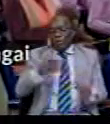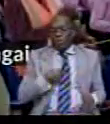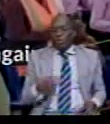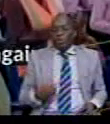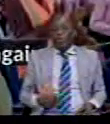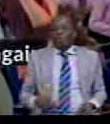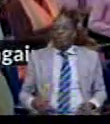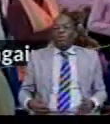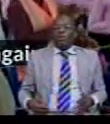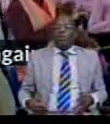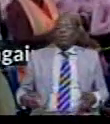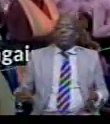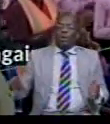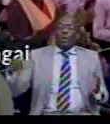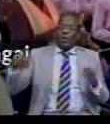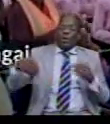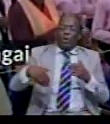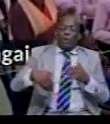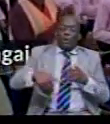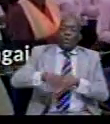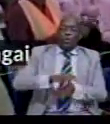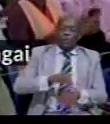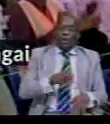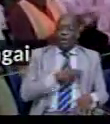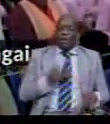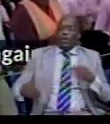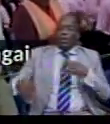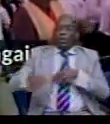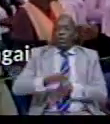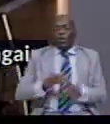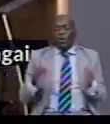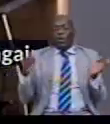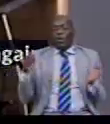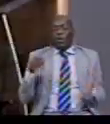over and over again.